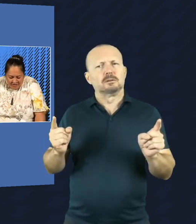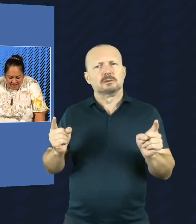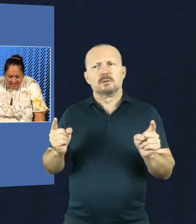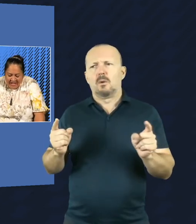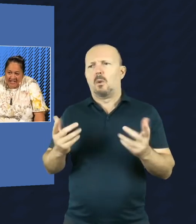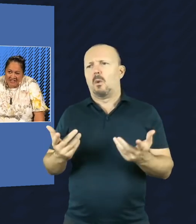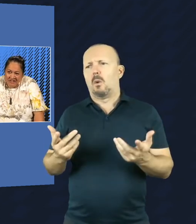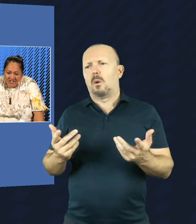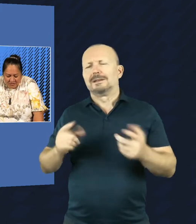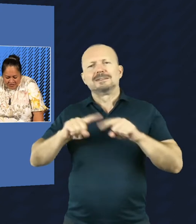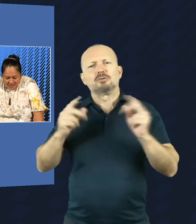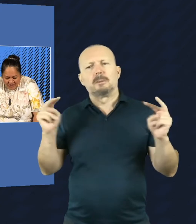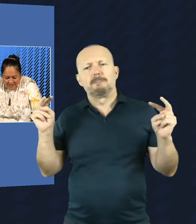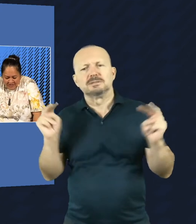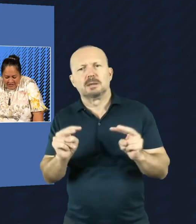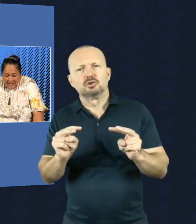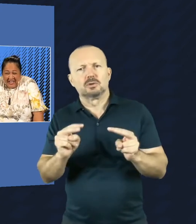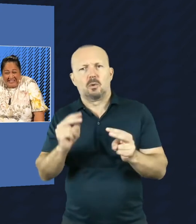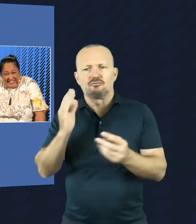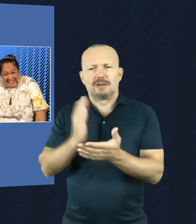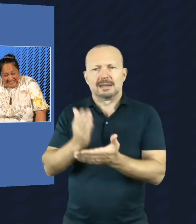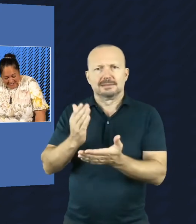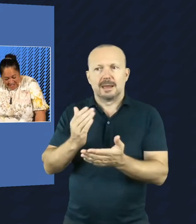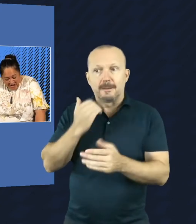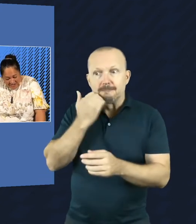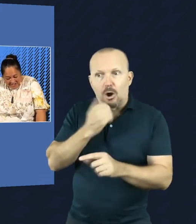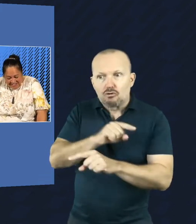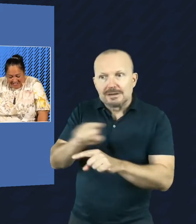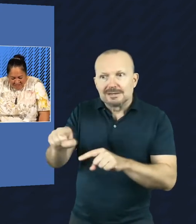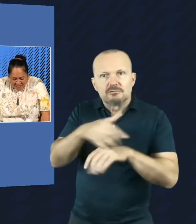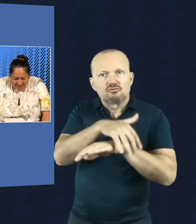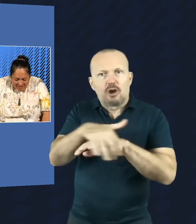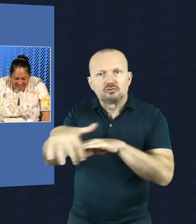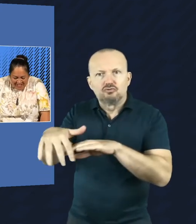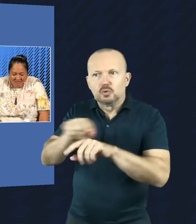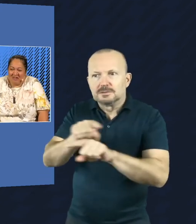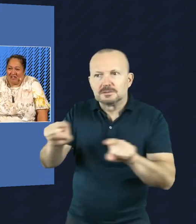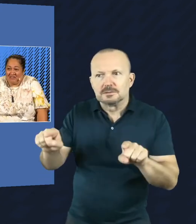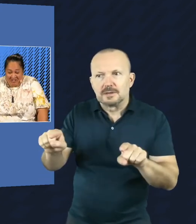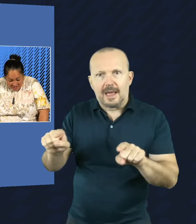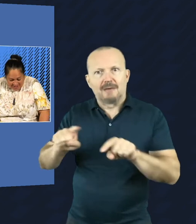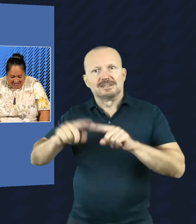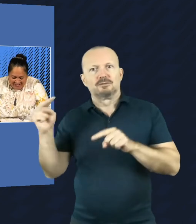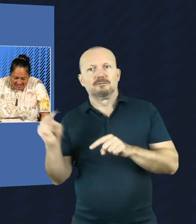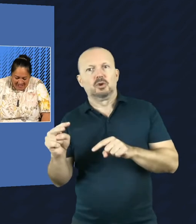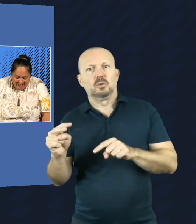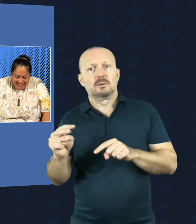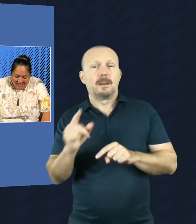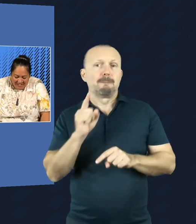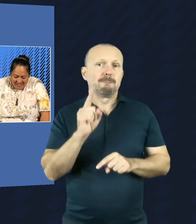of Māori at the grassroots. And yet, we know government policies, programs and